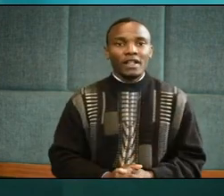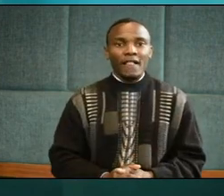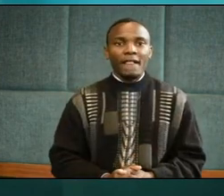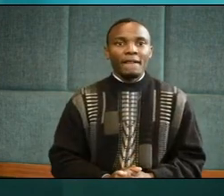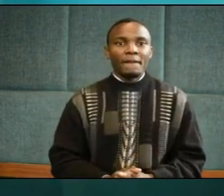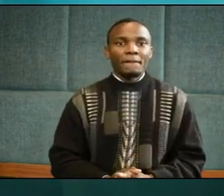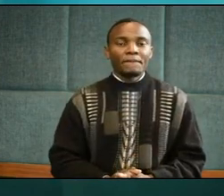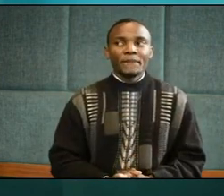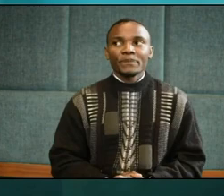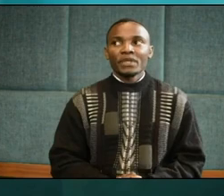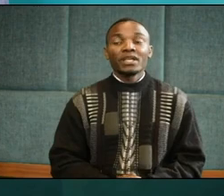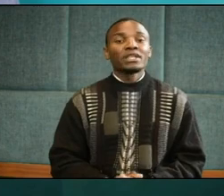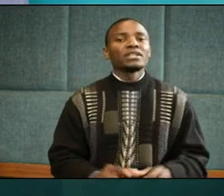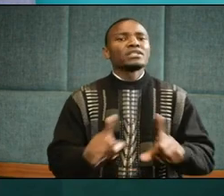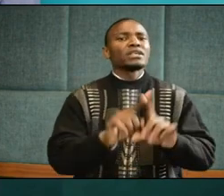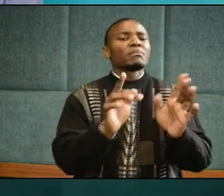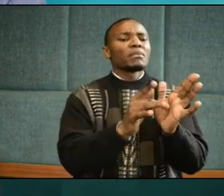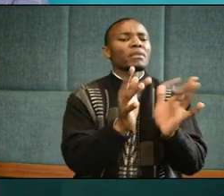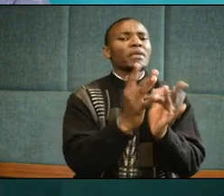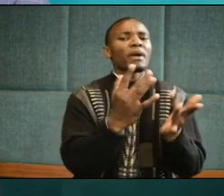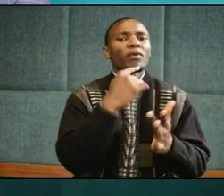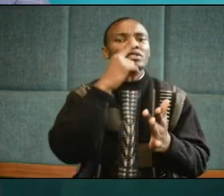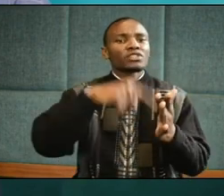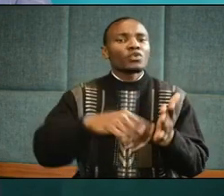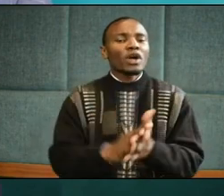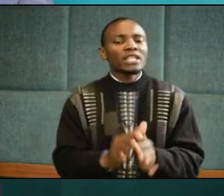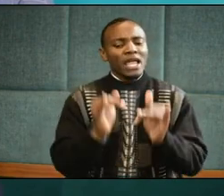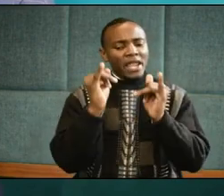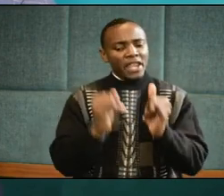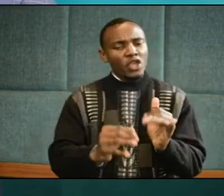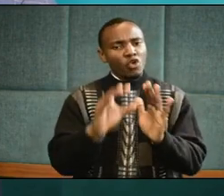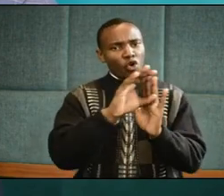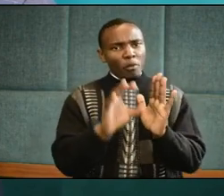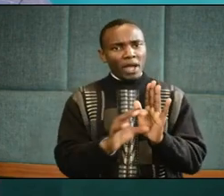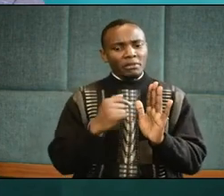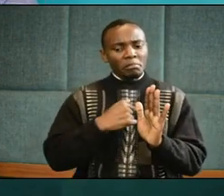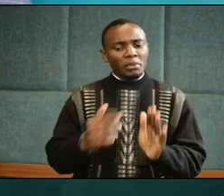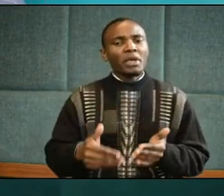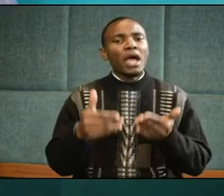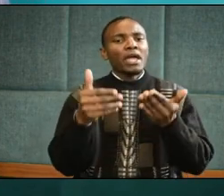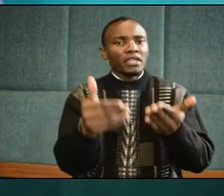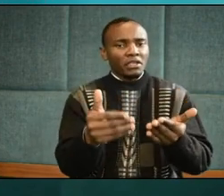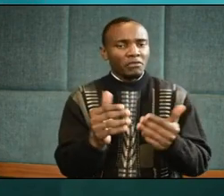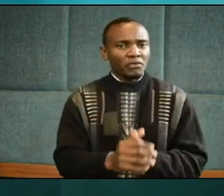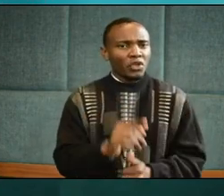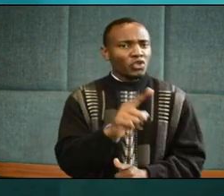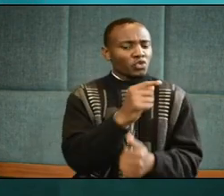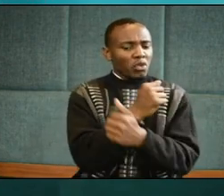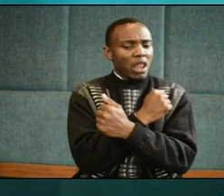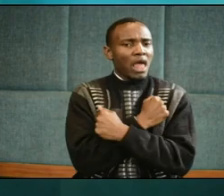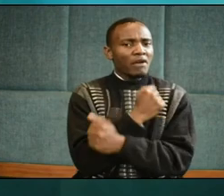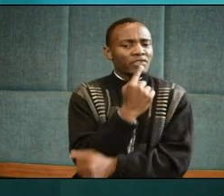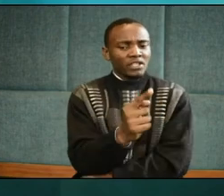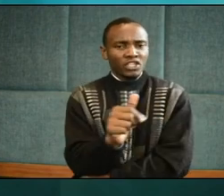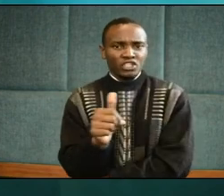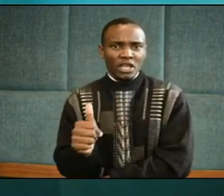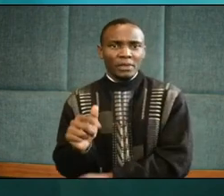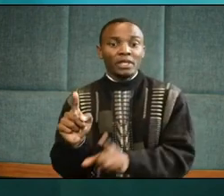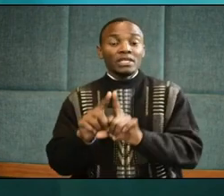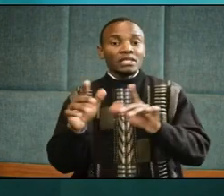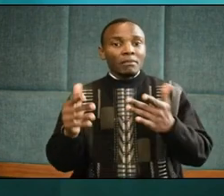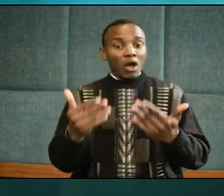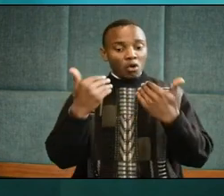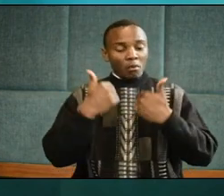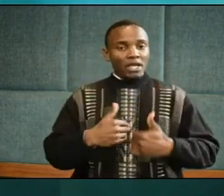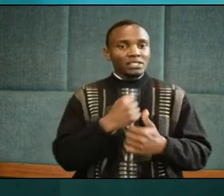Discipleship. The Bible says, a new commandment I give to you, that you love one another as I